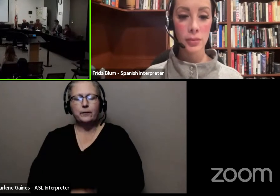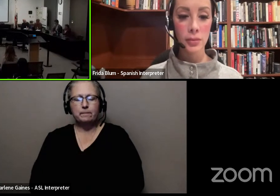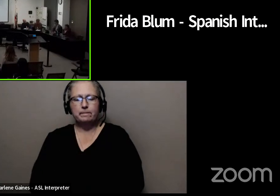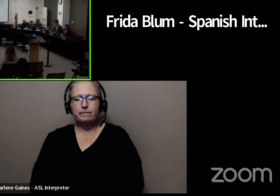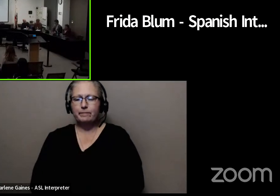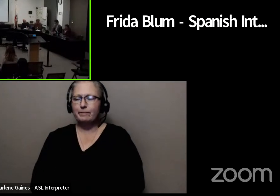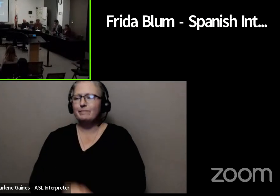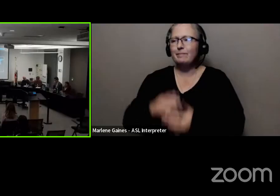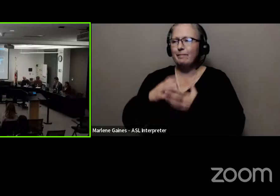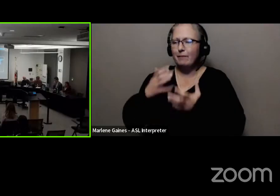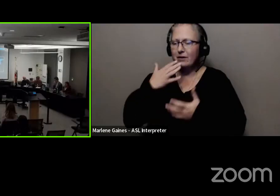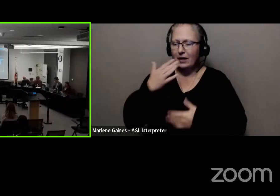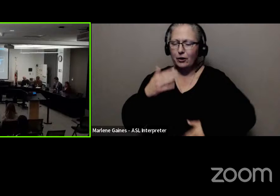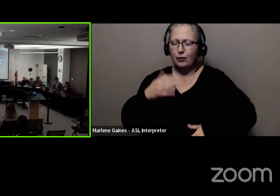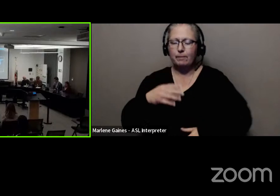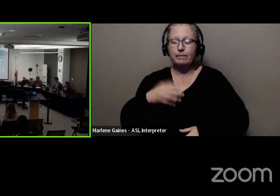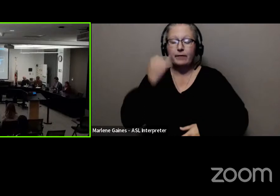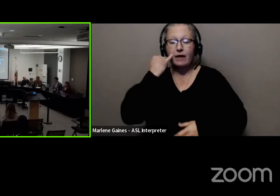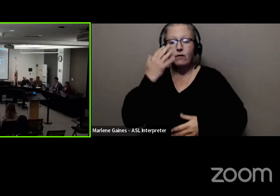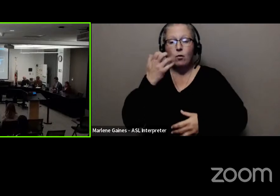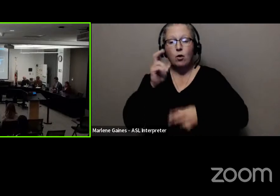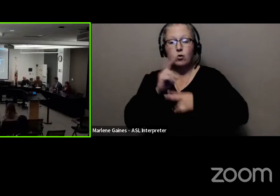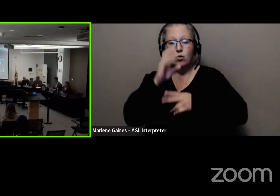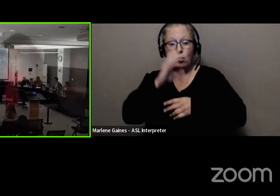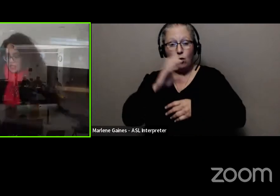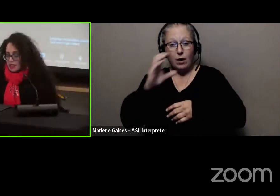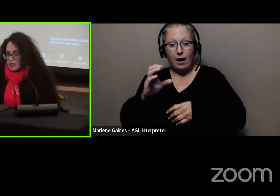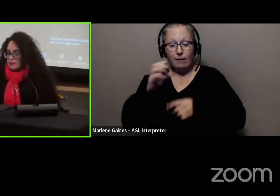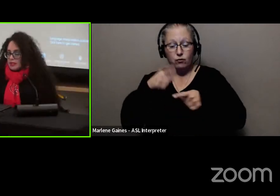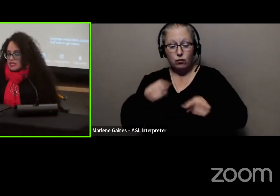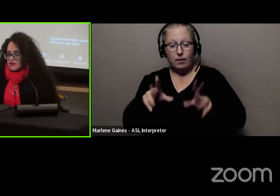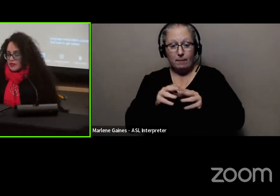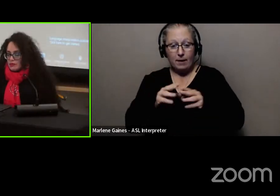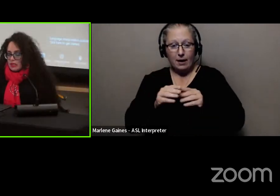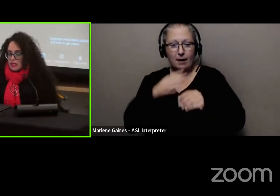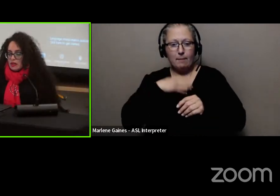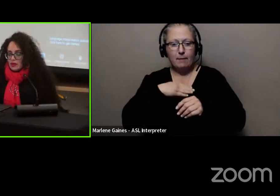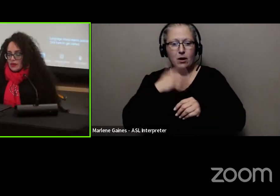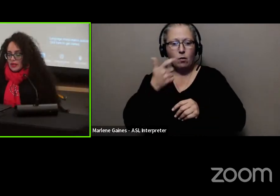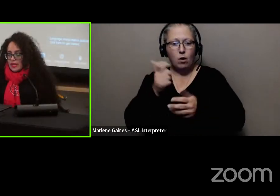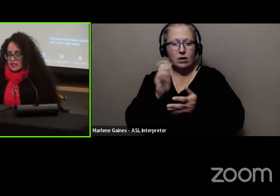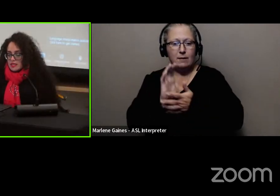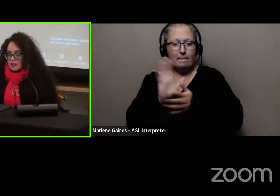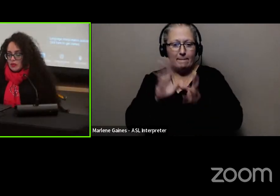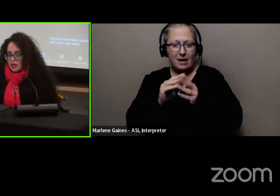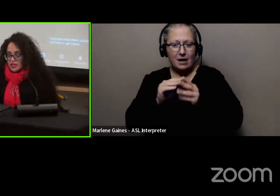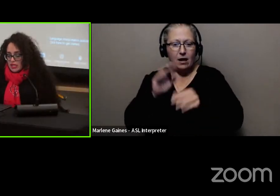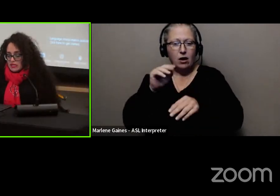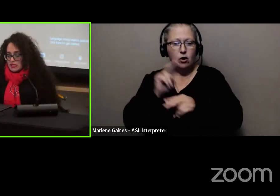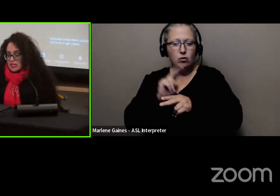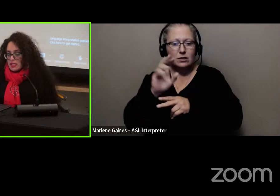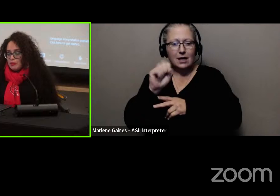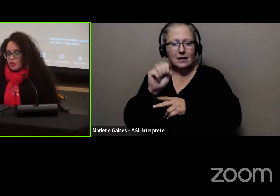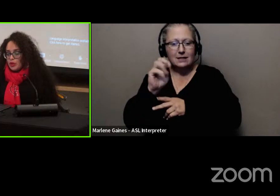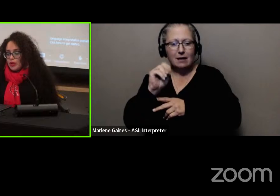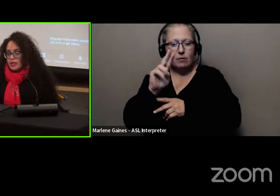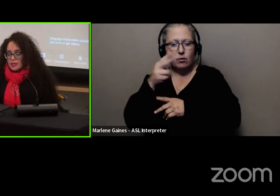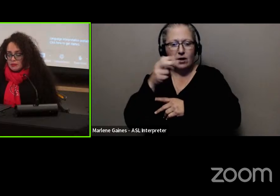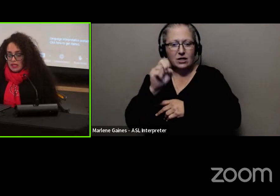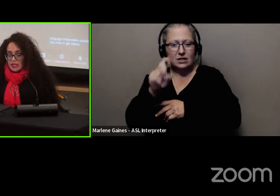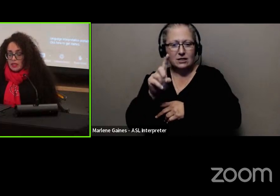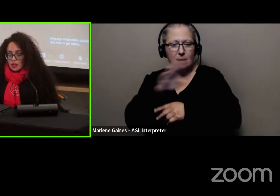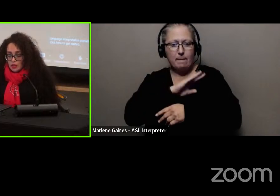Muchas gracias. If you wish to view closed captions of this meeting, please view the meeting on the SMUHSD